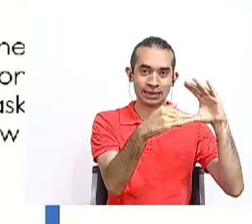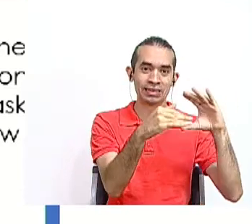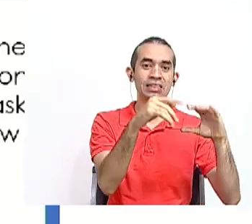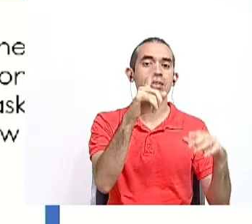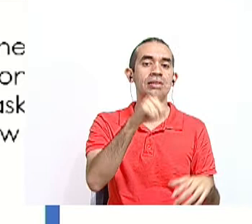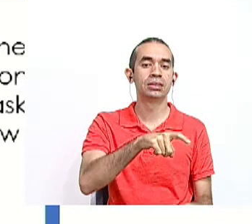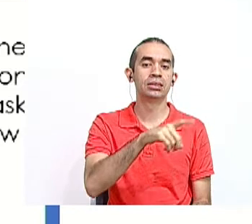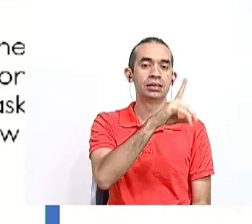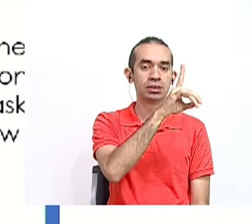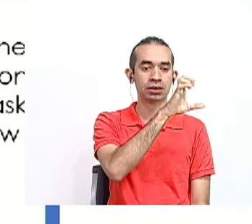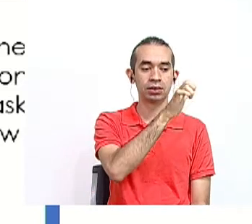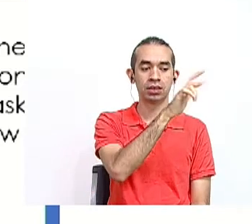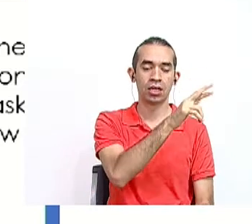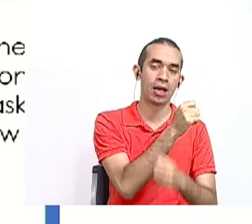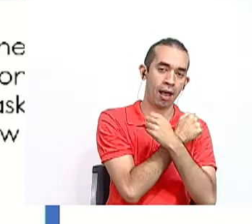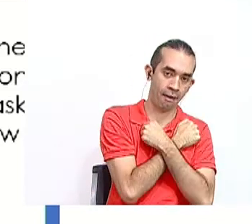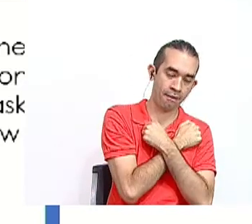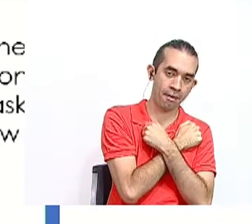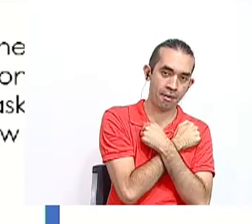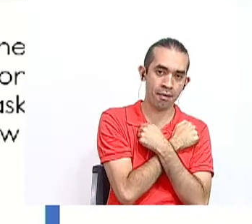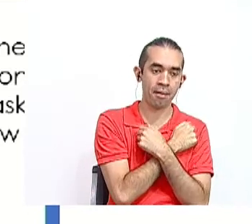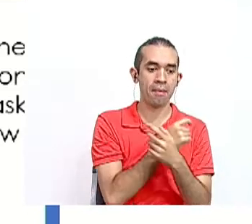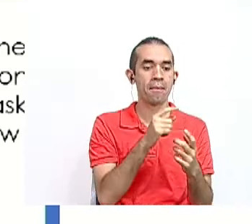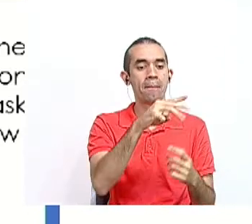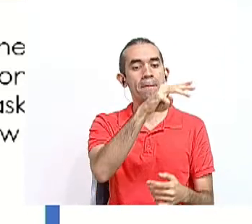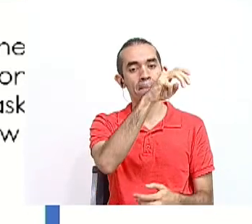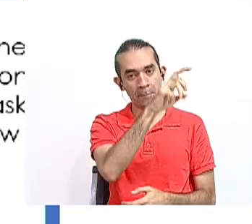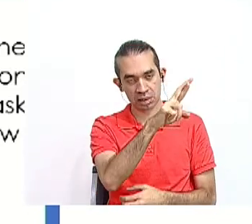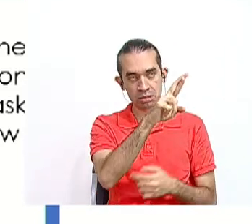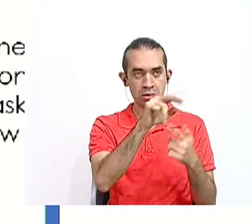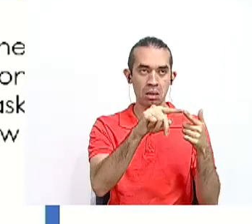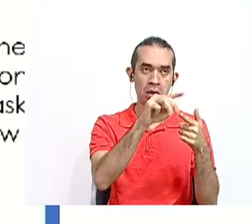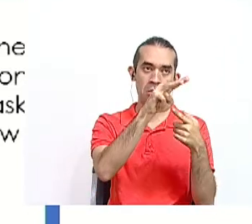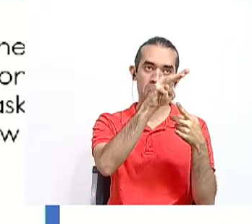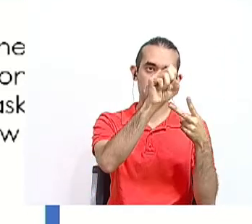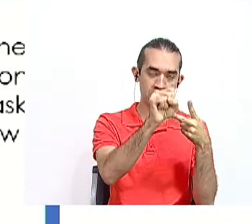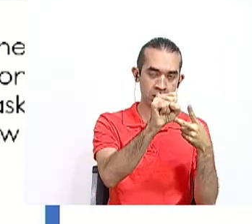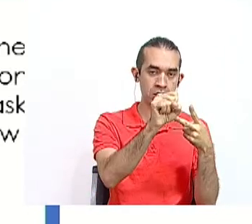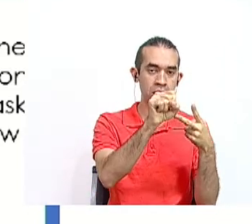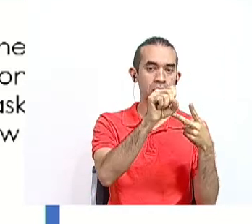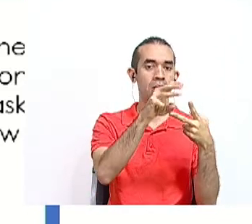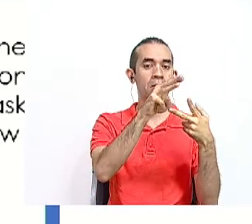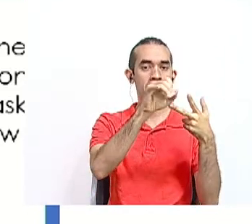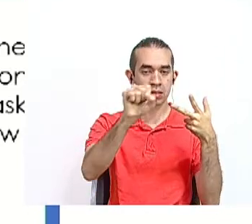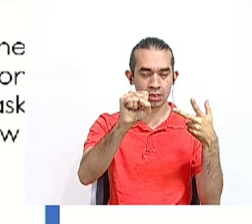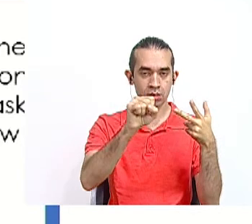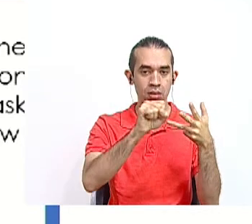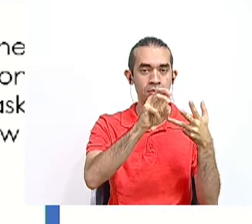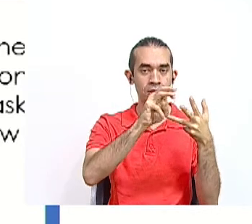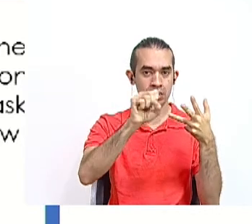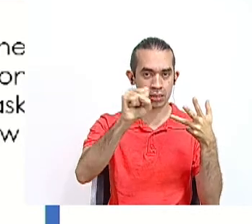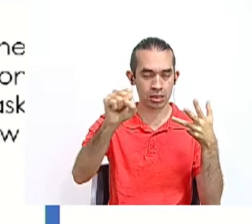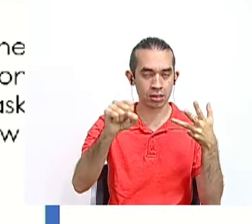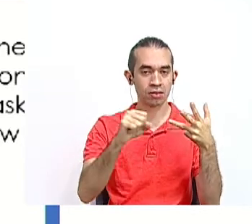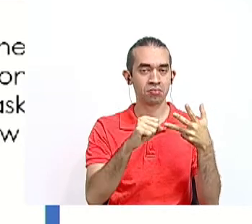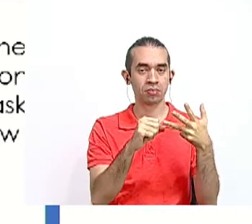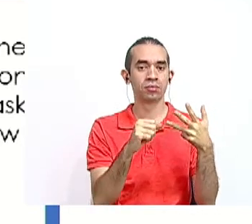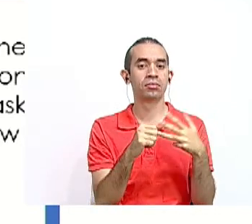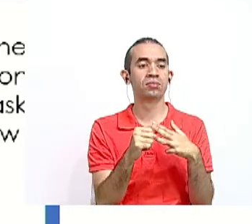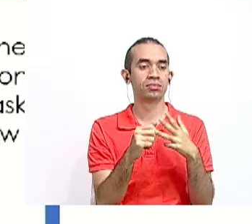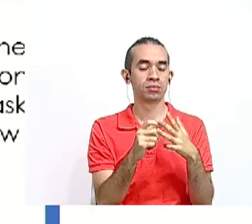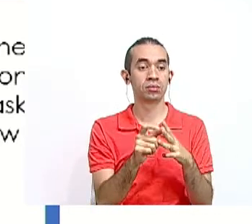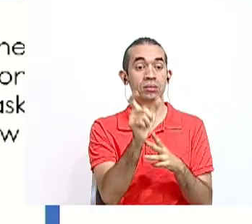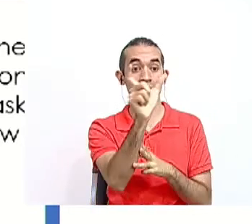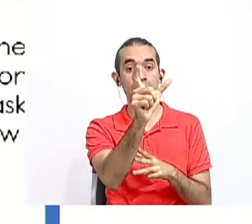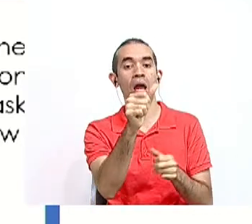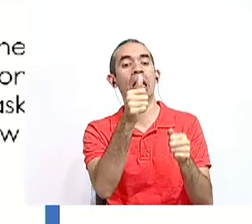write dear and you write the title, Mr., Mrs., Miss, or Ms., and then you also write the